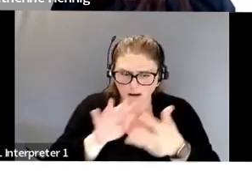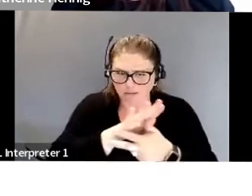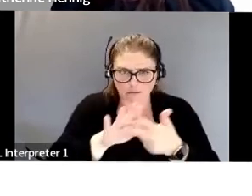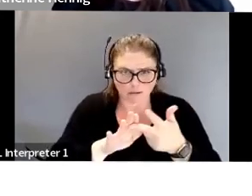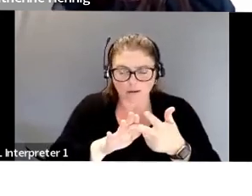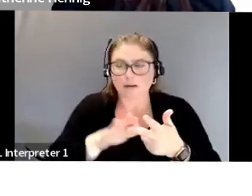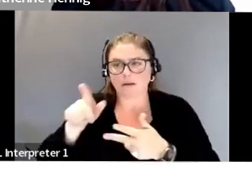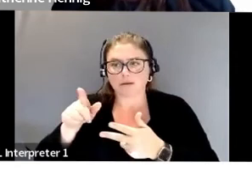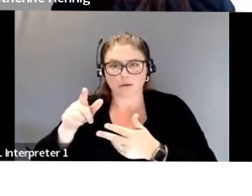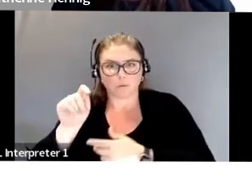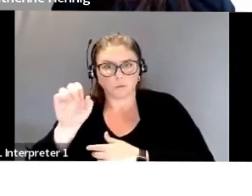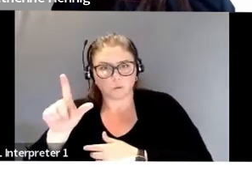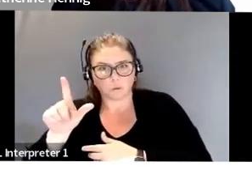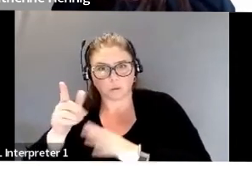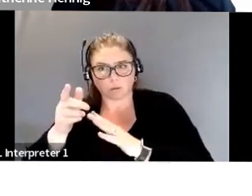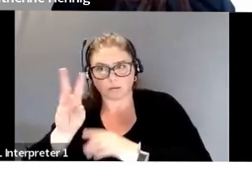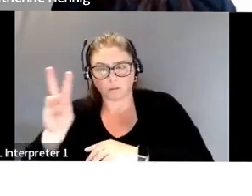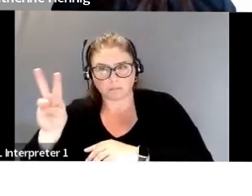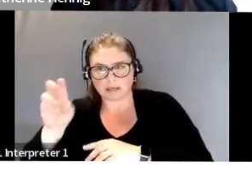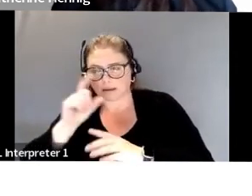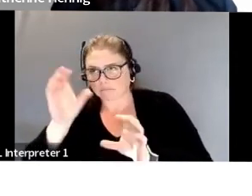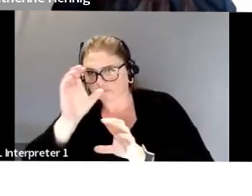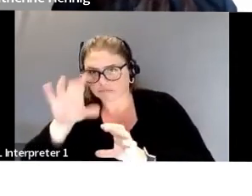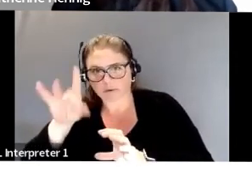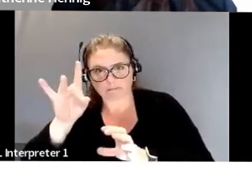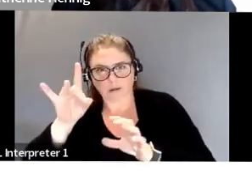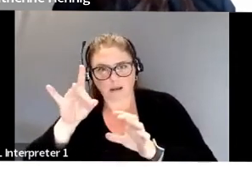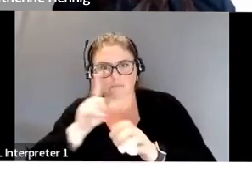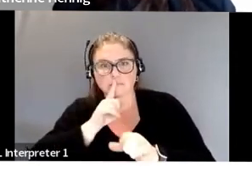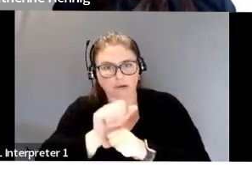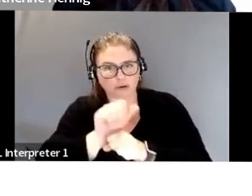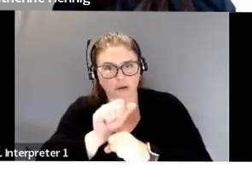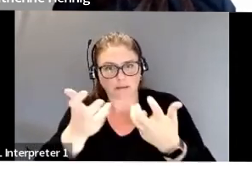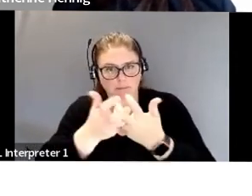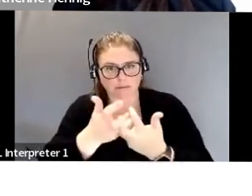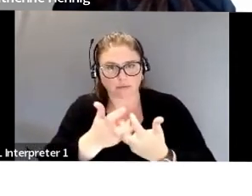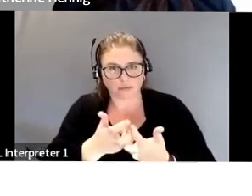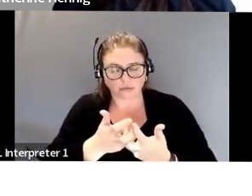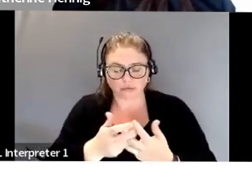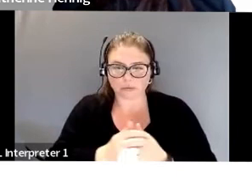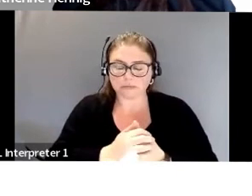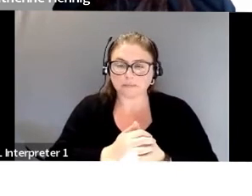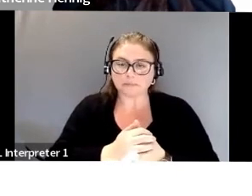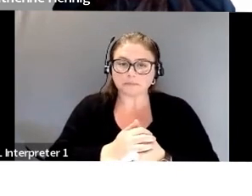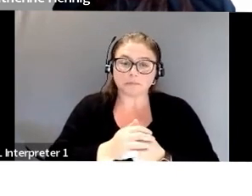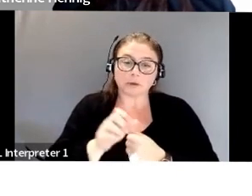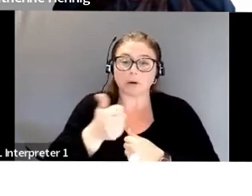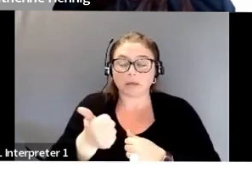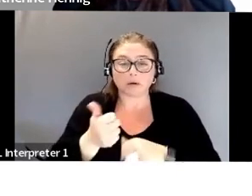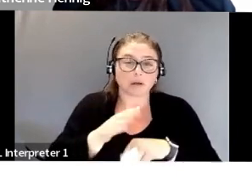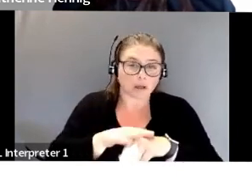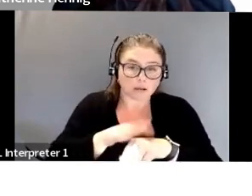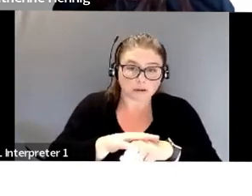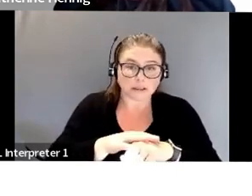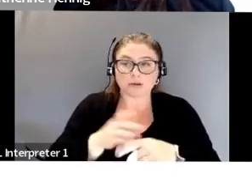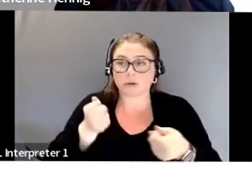intelligently actually show your list of grant matches. Of course, for our services such as our consultations and managed